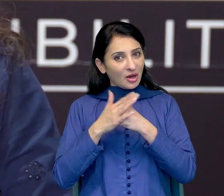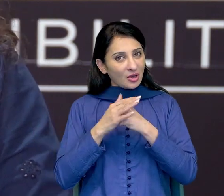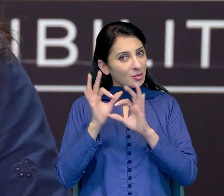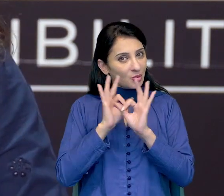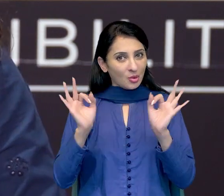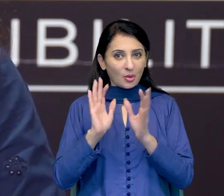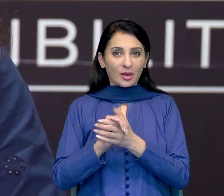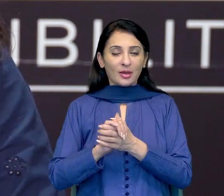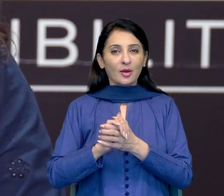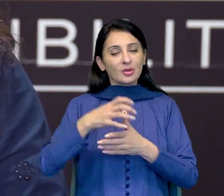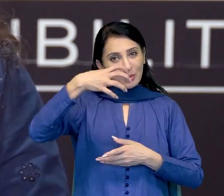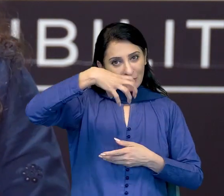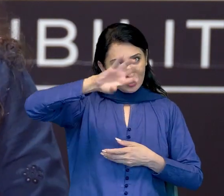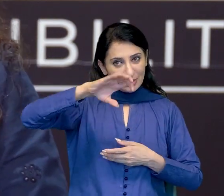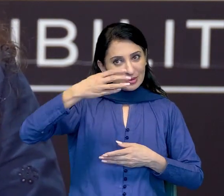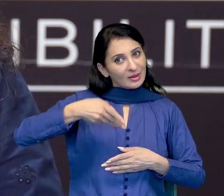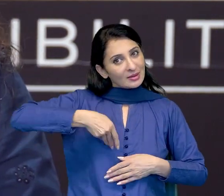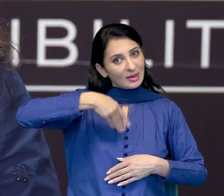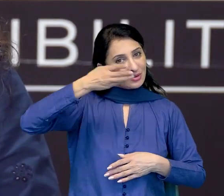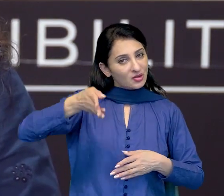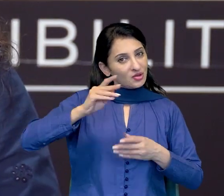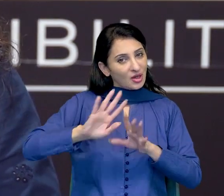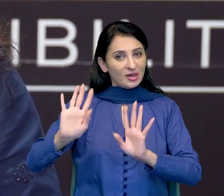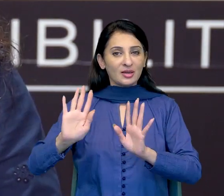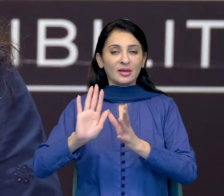to another country. In my case,